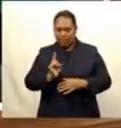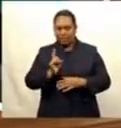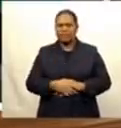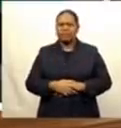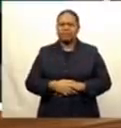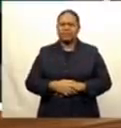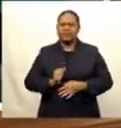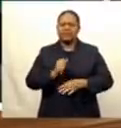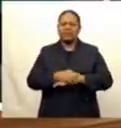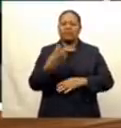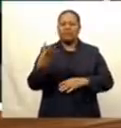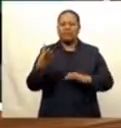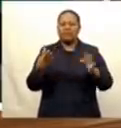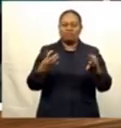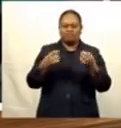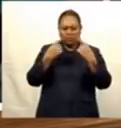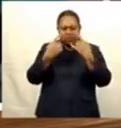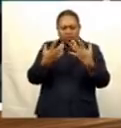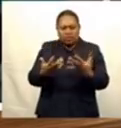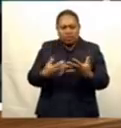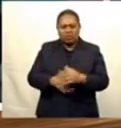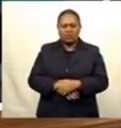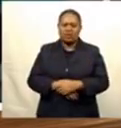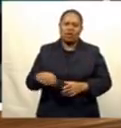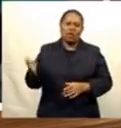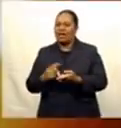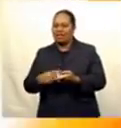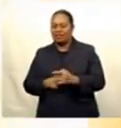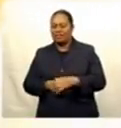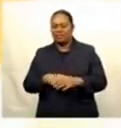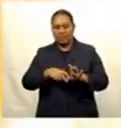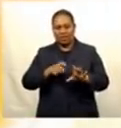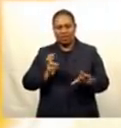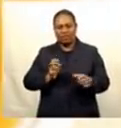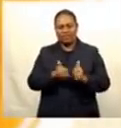bitter fallout from her decision to boycott all media activity.